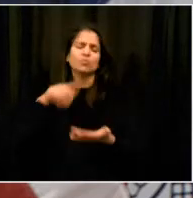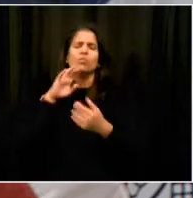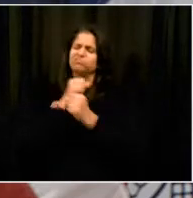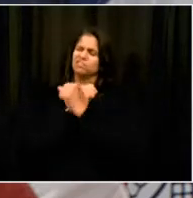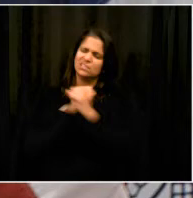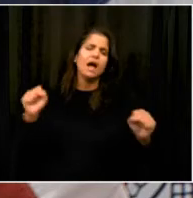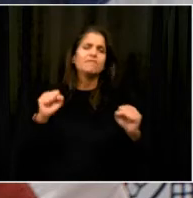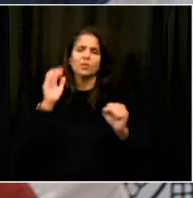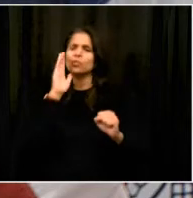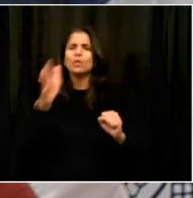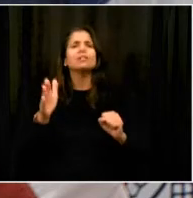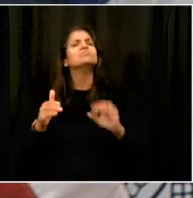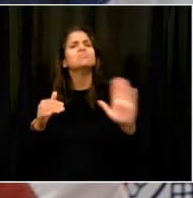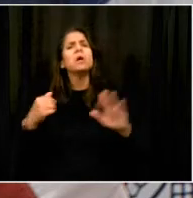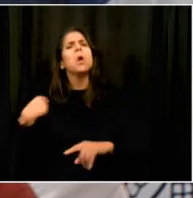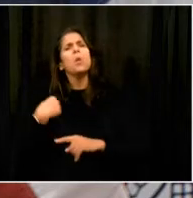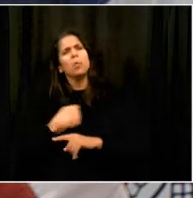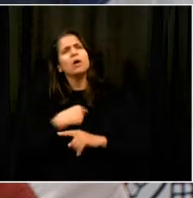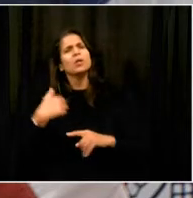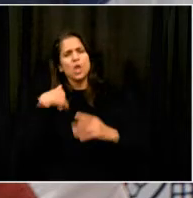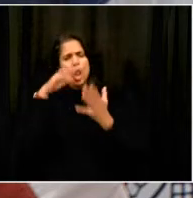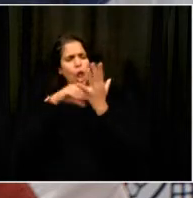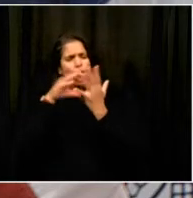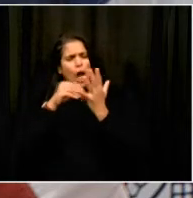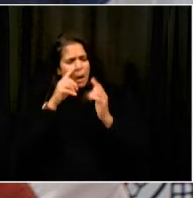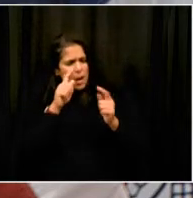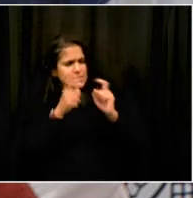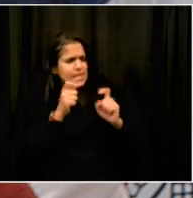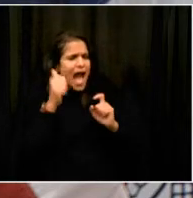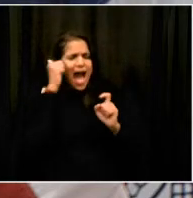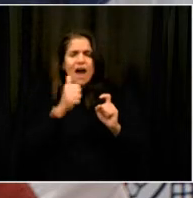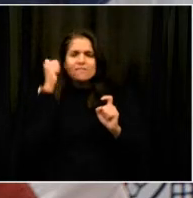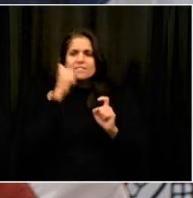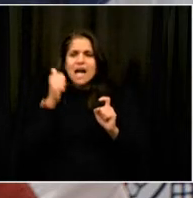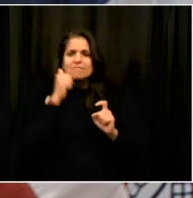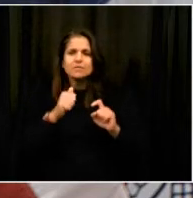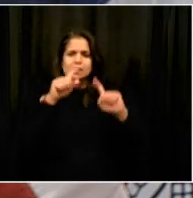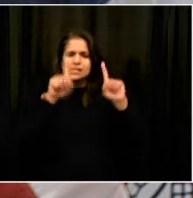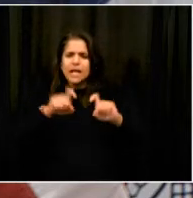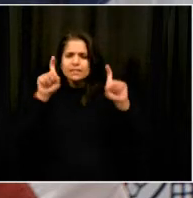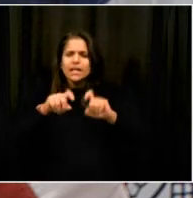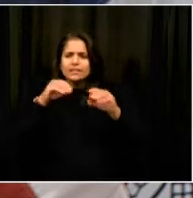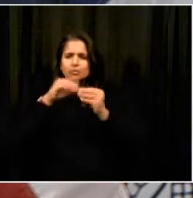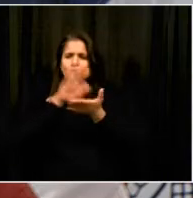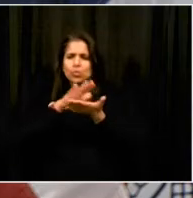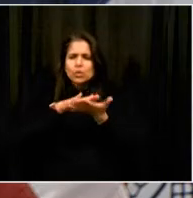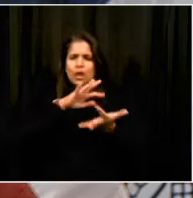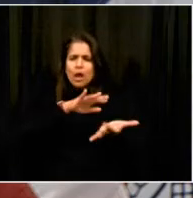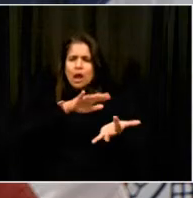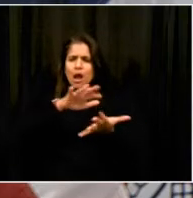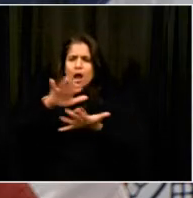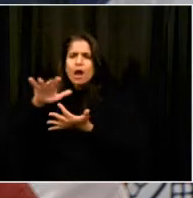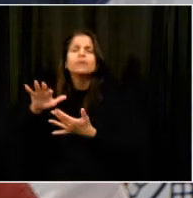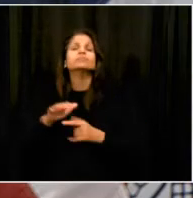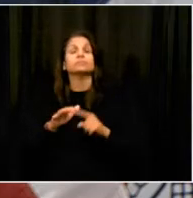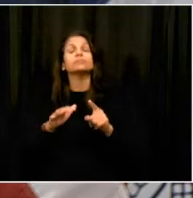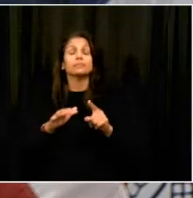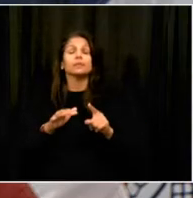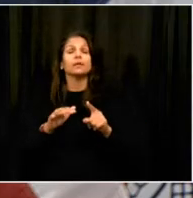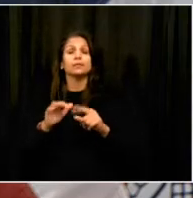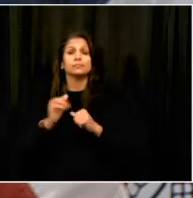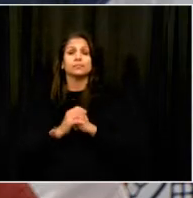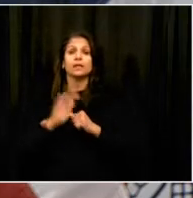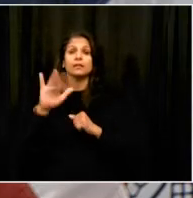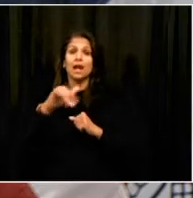state standard is in place now, but I think we're going to have a real conversation with the state and with the public going forward based on the actual facts we